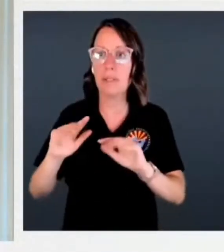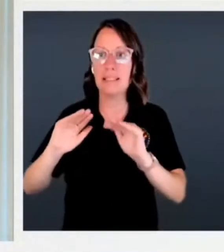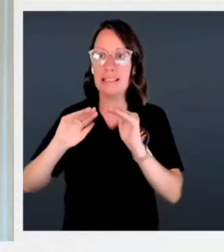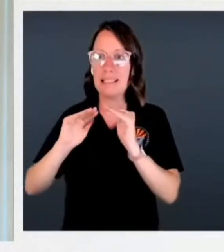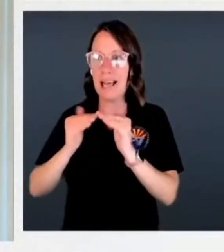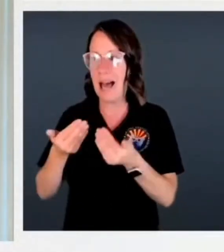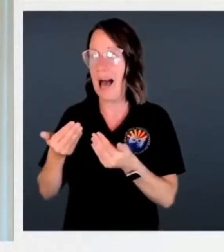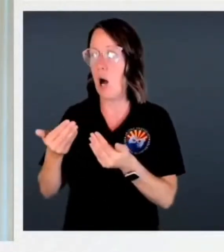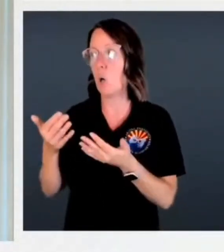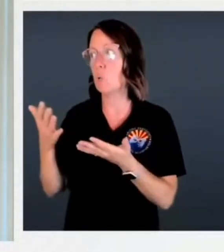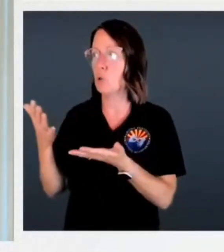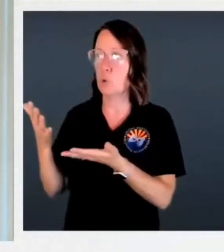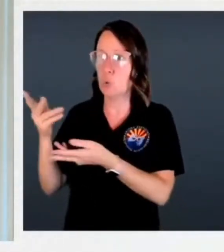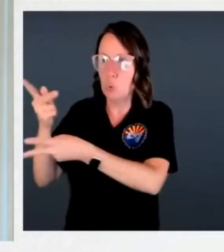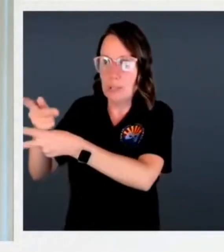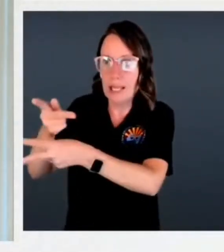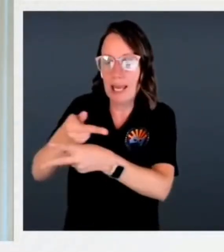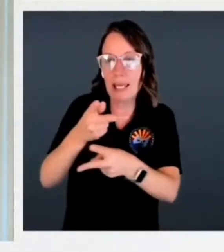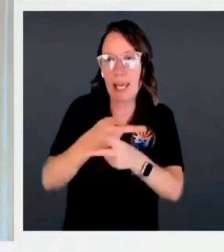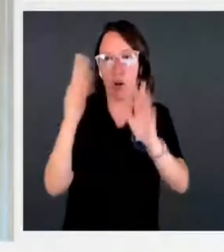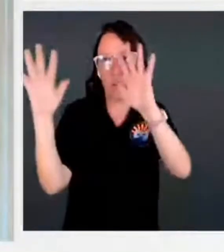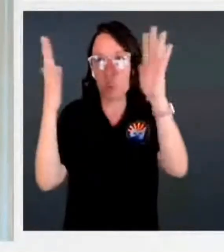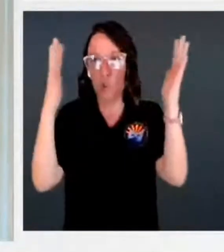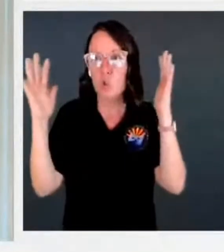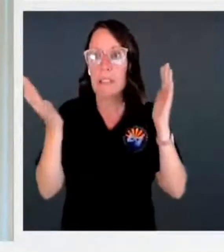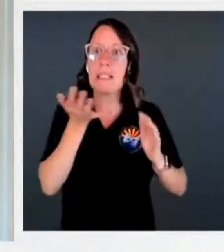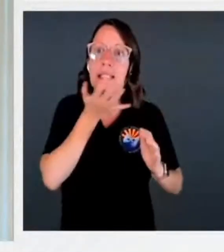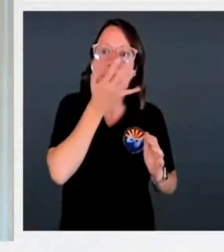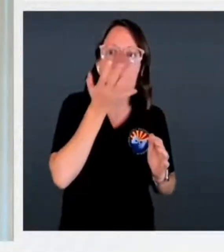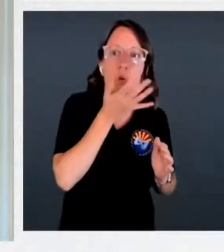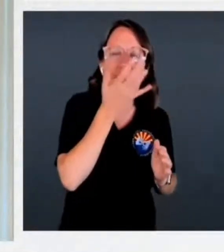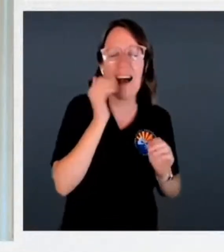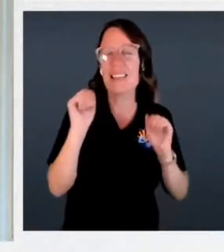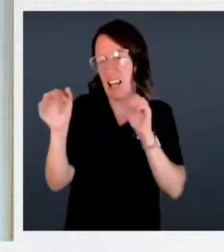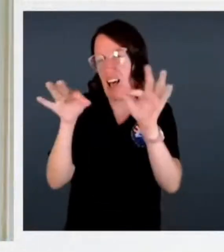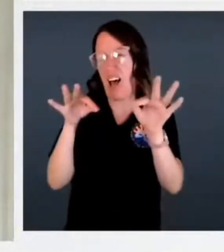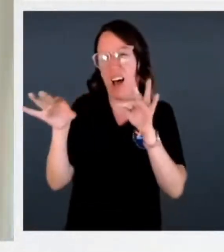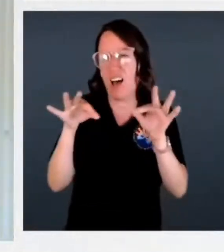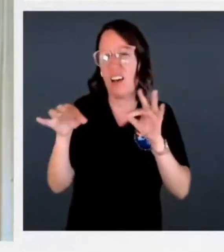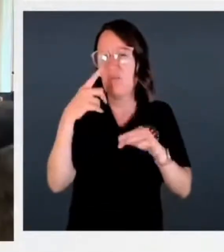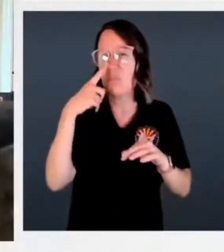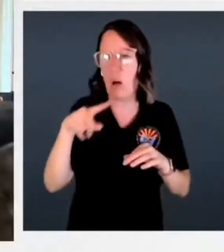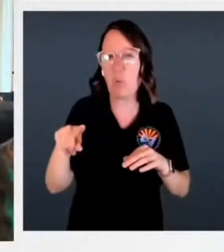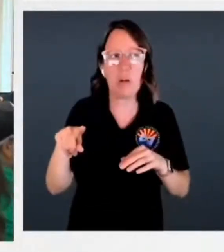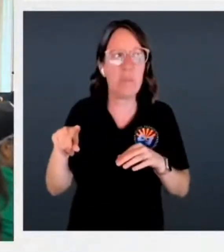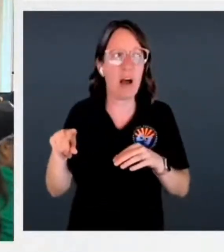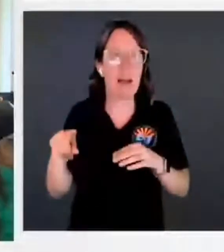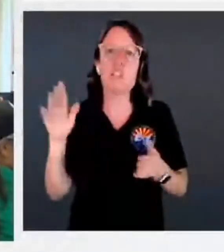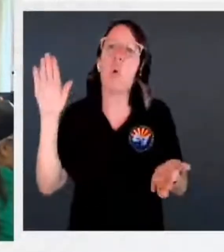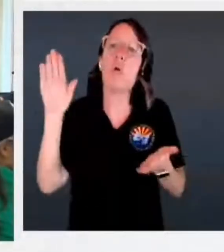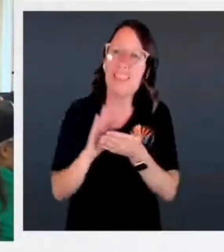talk EQIP. I can talk about disaster reduction. And so thank you for the question.